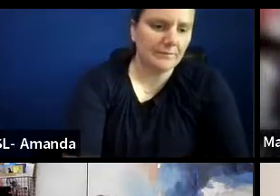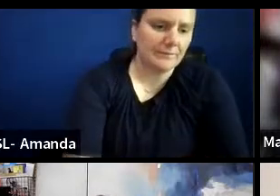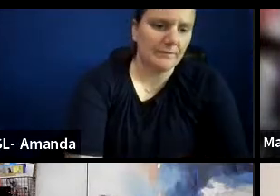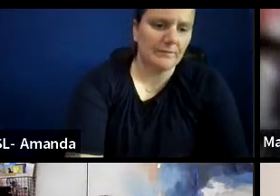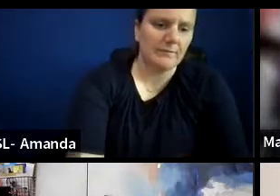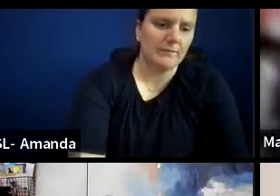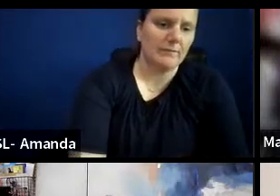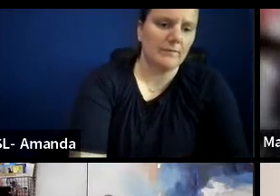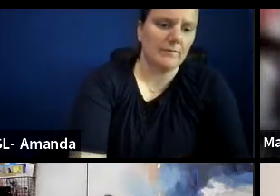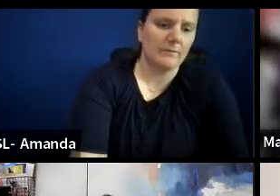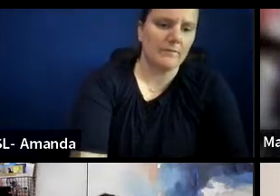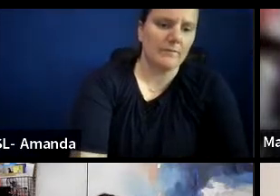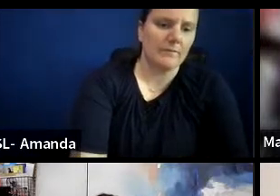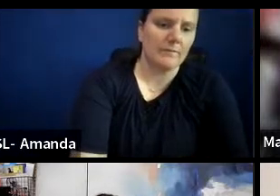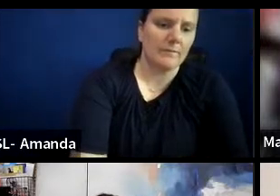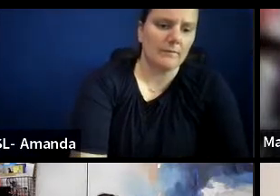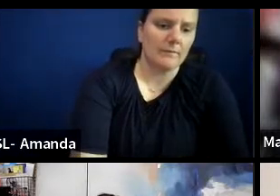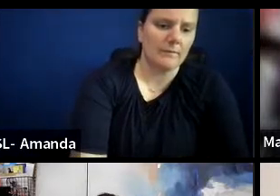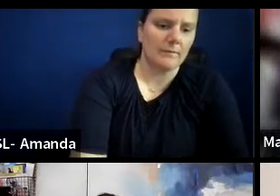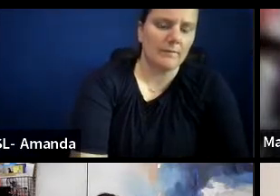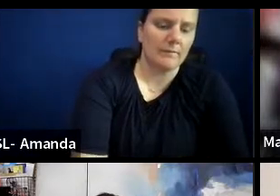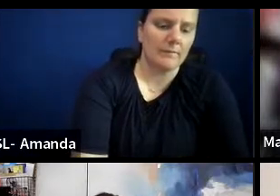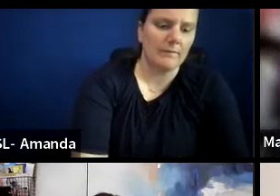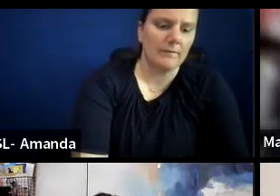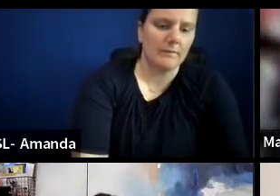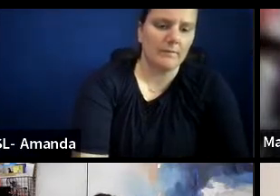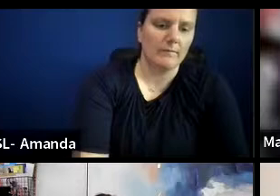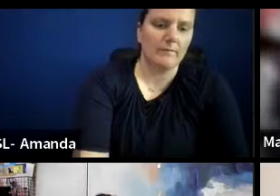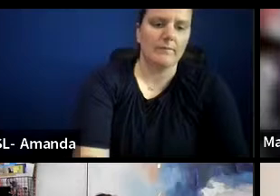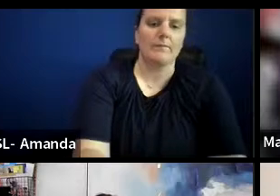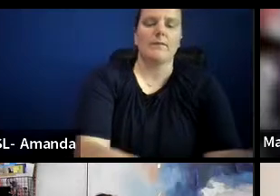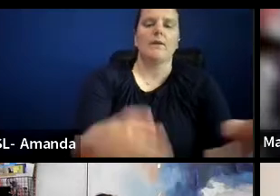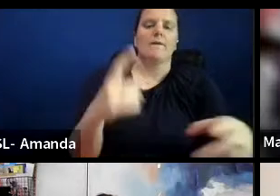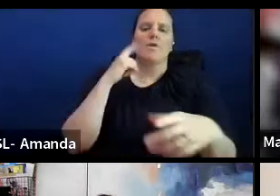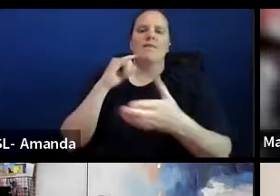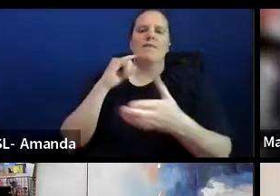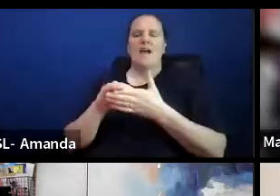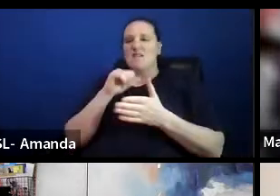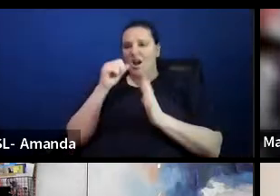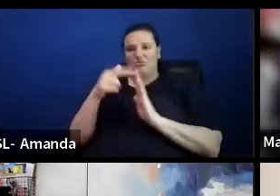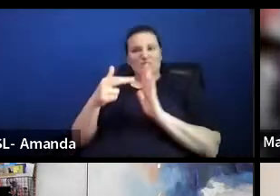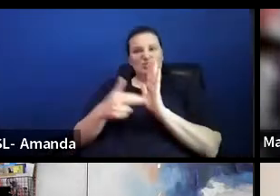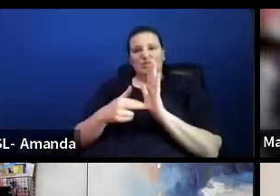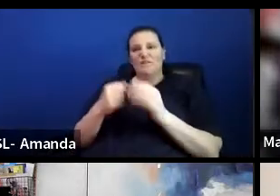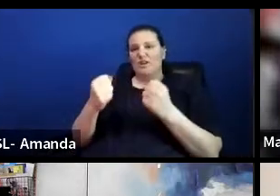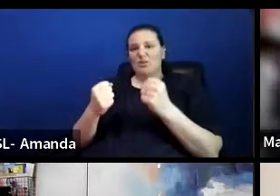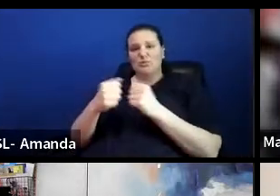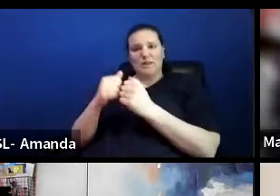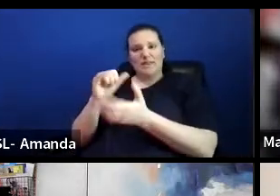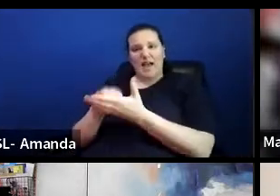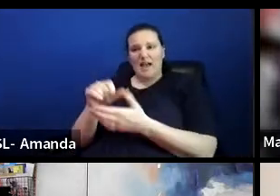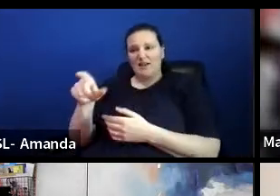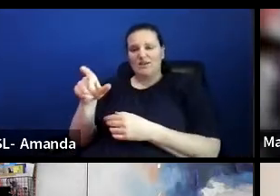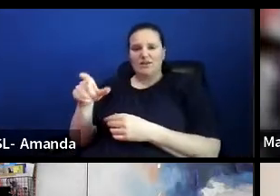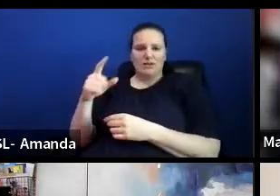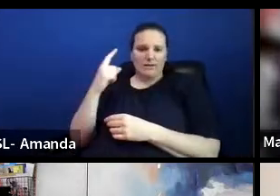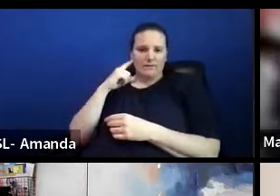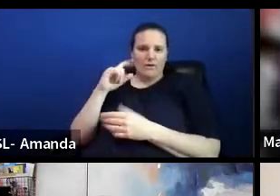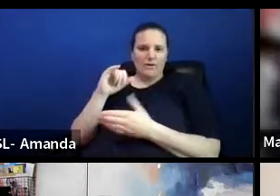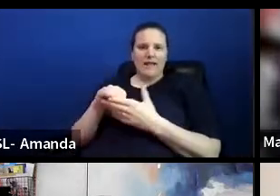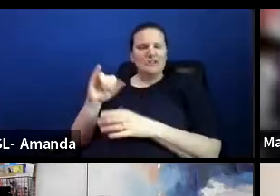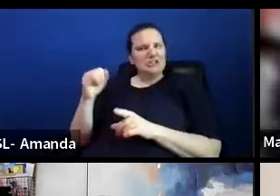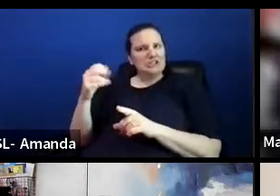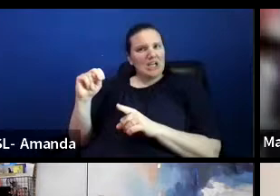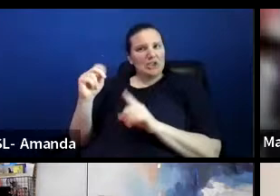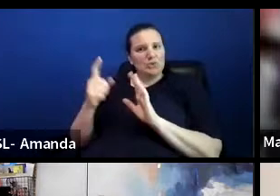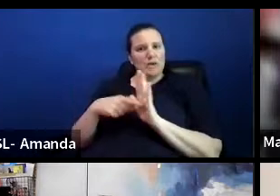be challenging if you have unregistered vehicles and then where those bills go to. Can you talk a little bit about that? And then I'm also just thinking about it through the lens, and Jana, correct me if I'm